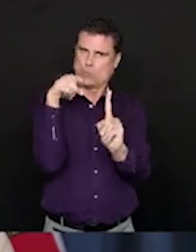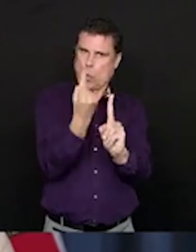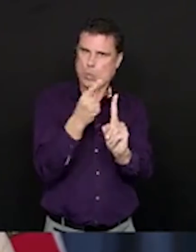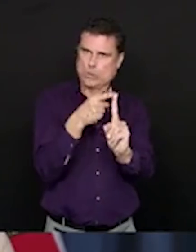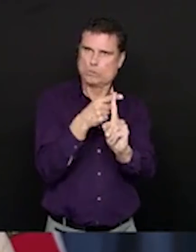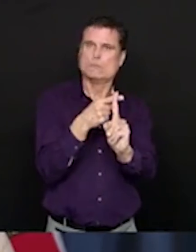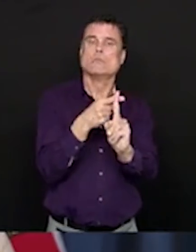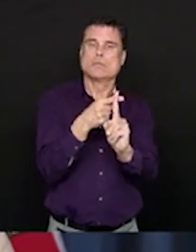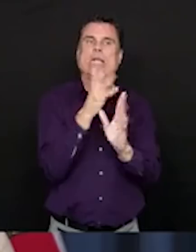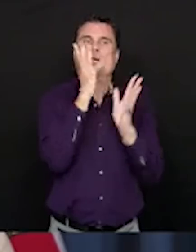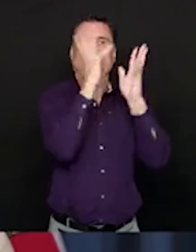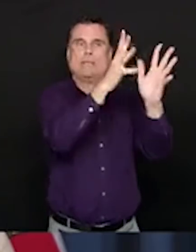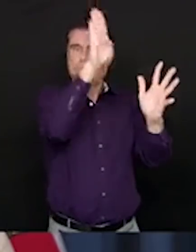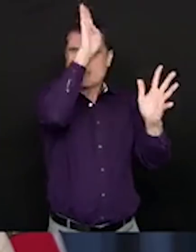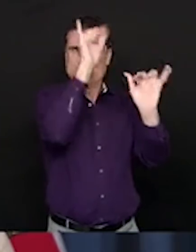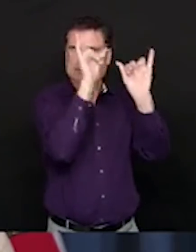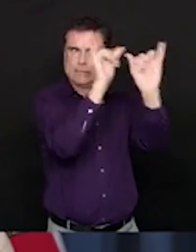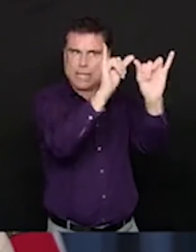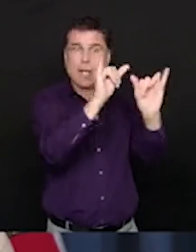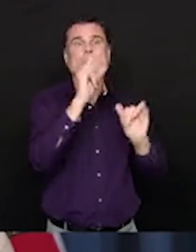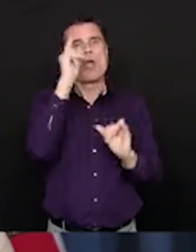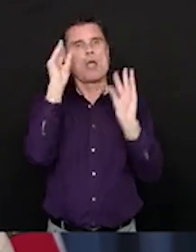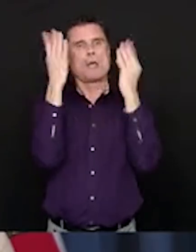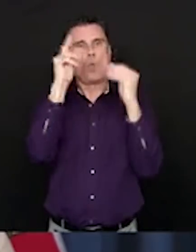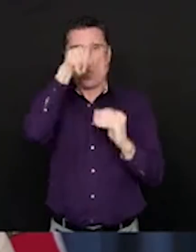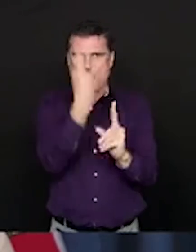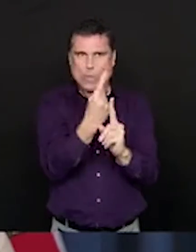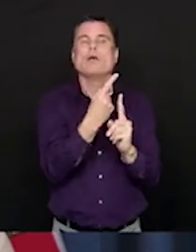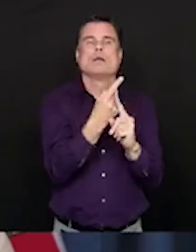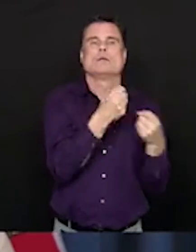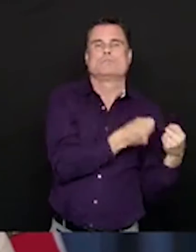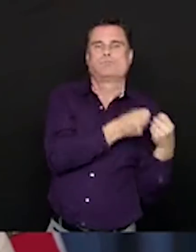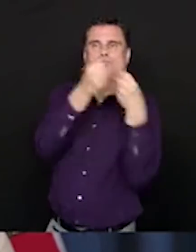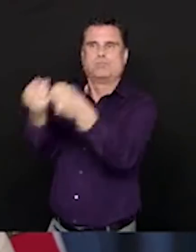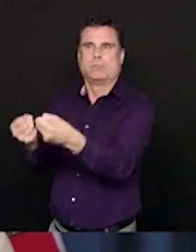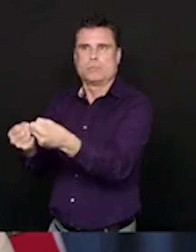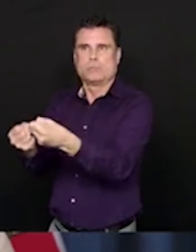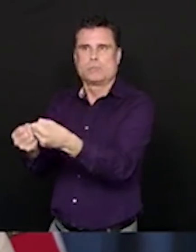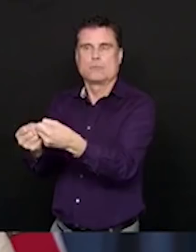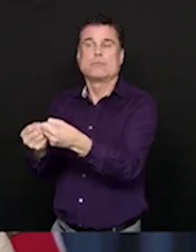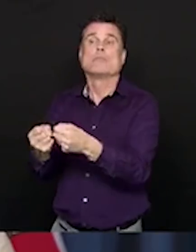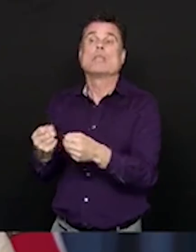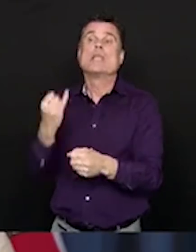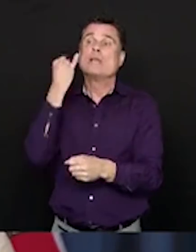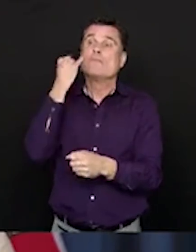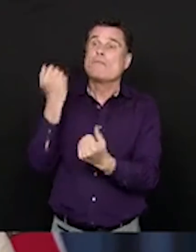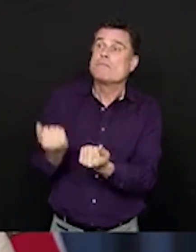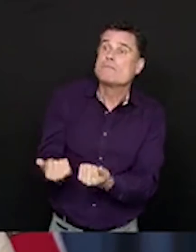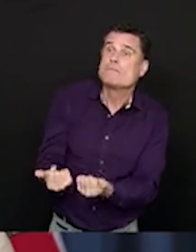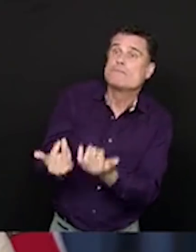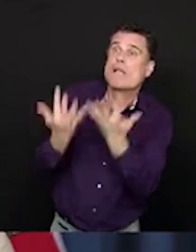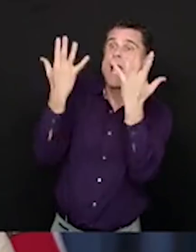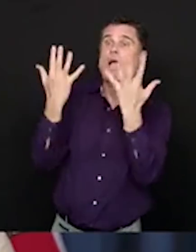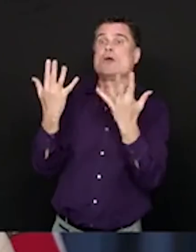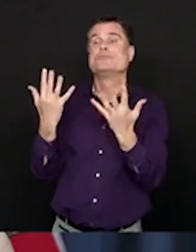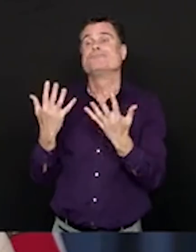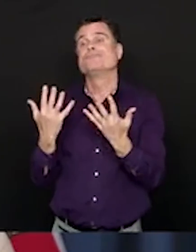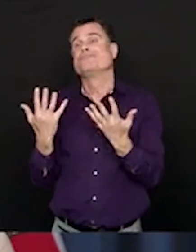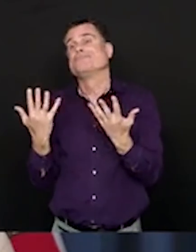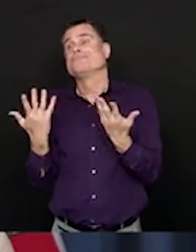fires and gas leaks and the other important work they do. So it was not a reflection, as it seemed to have been interpreted, of the